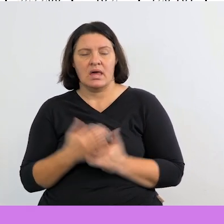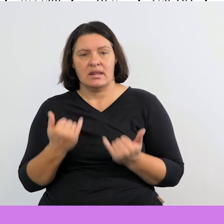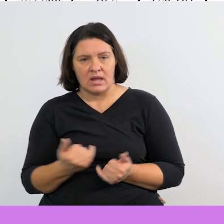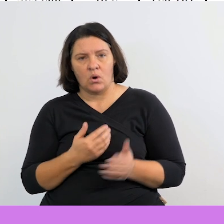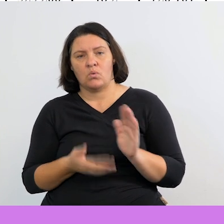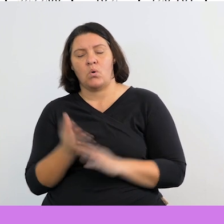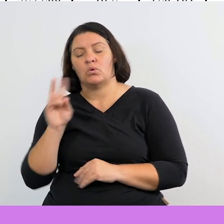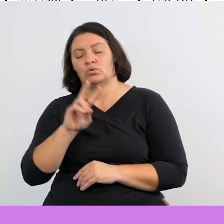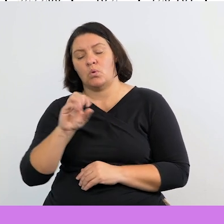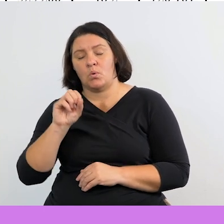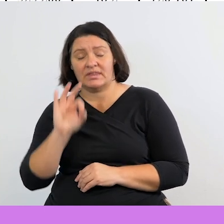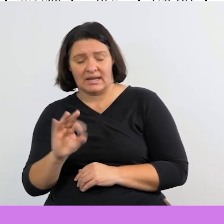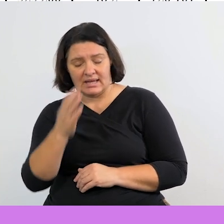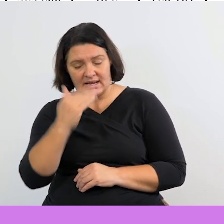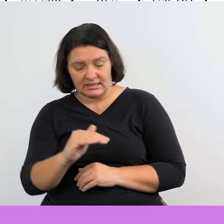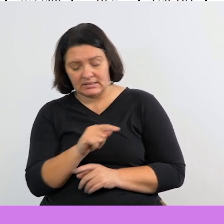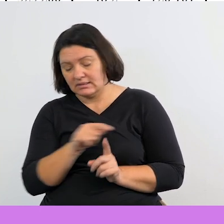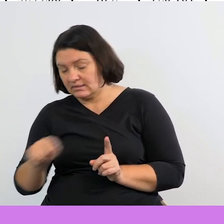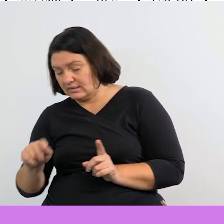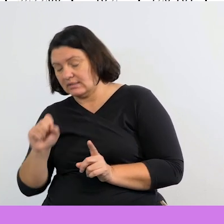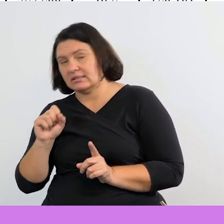Moving now to 2003, we are saying it is